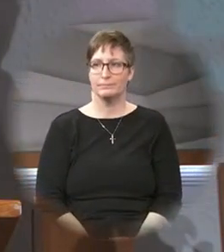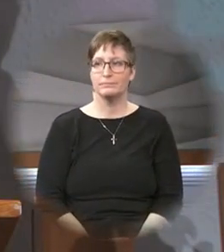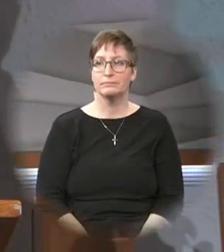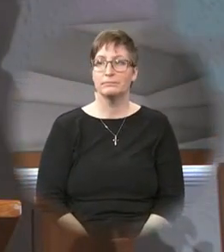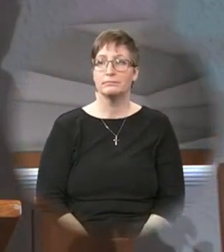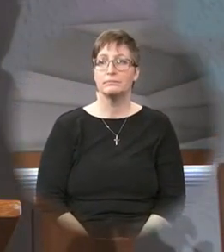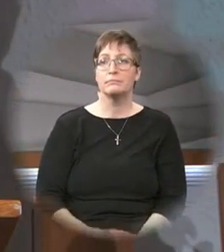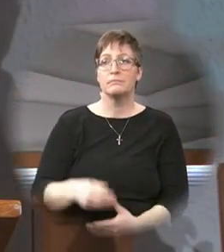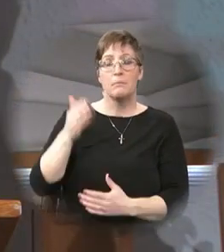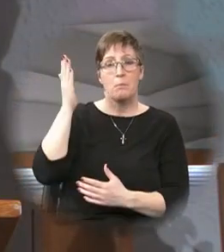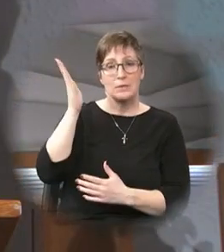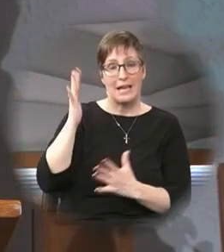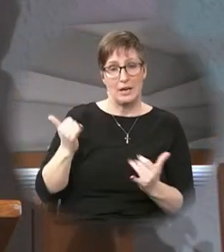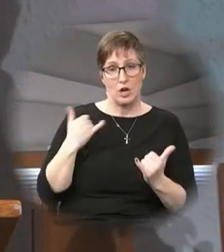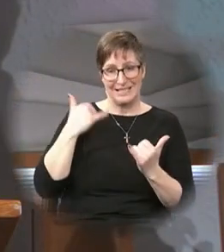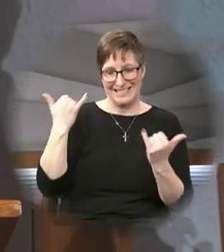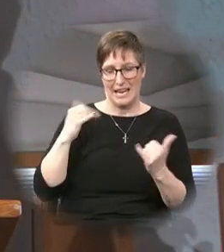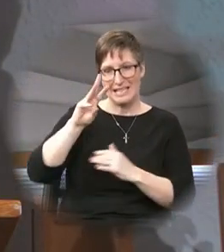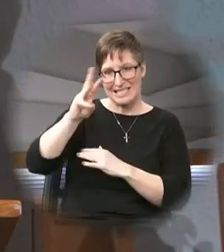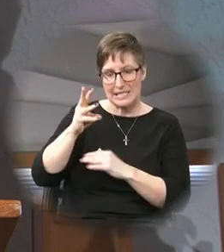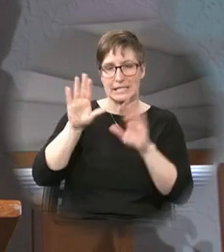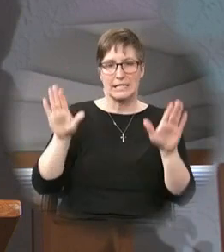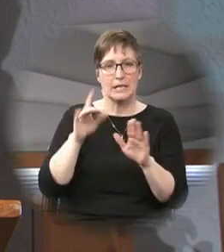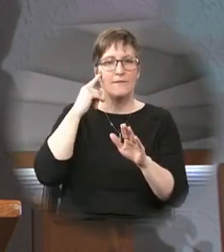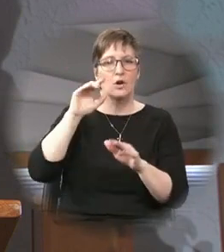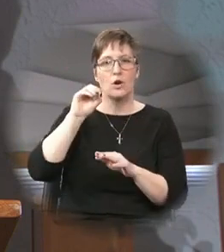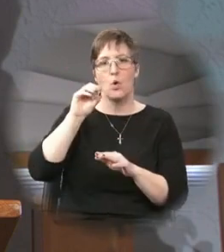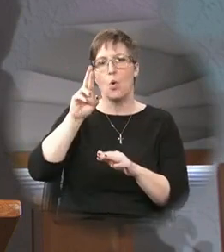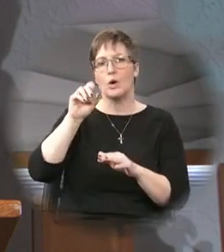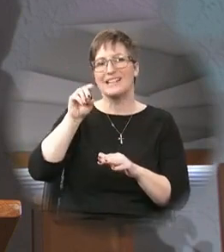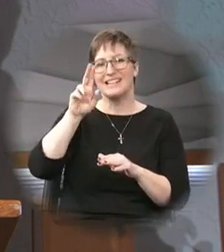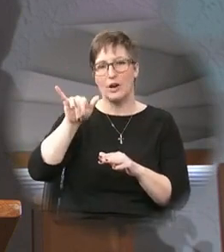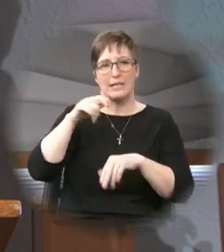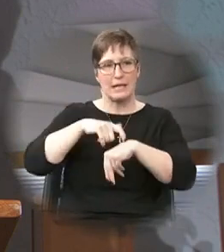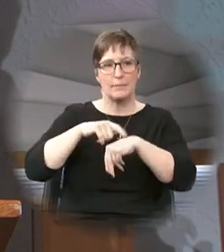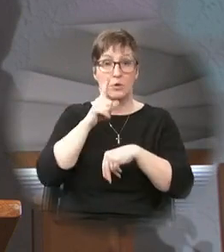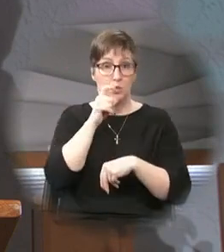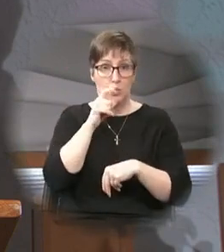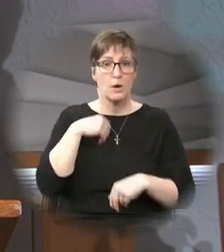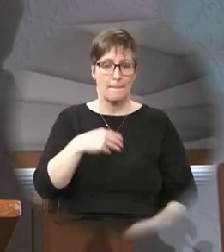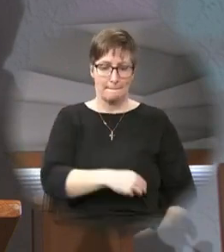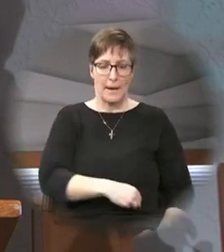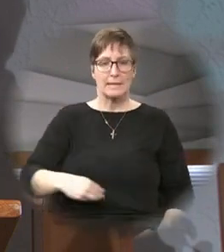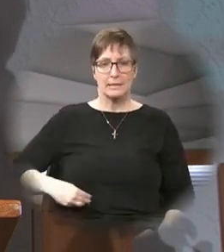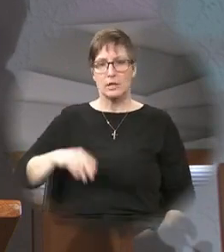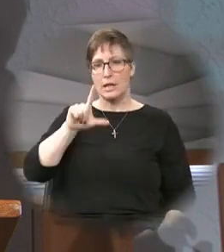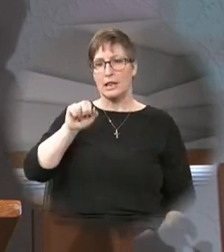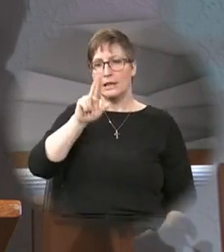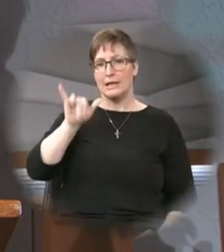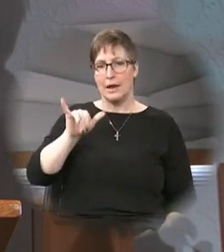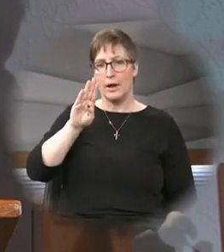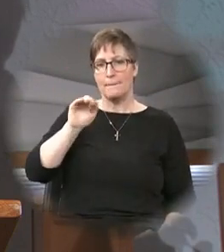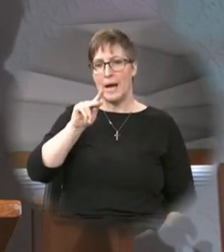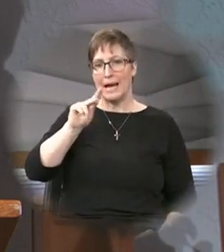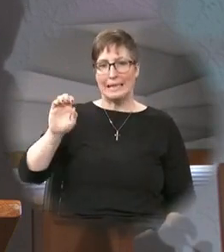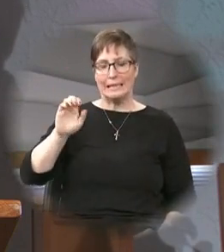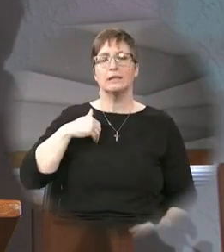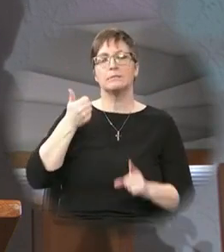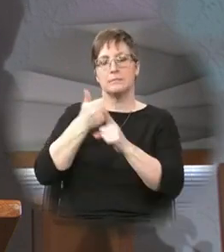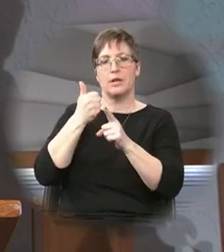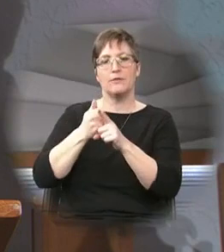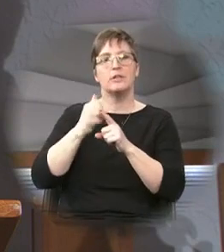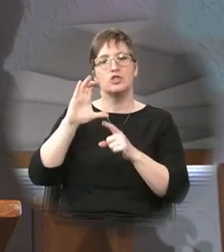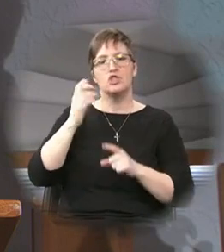Our presider of this sixth Sunday in winter ordinary time was Monsignor Larry Bakke, chaplain of the Apostolate for Persons